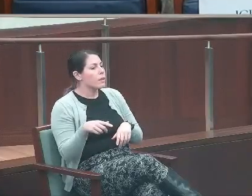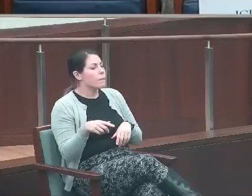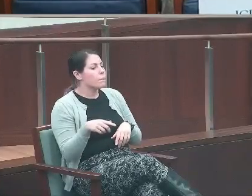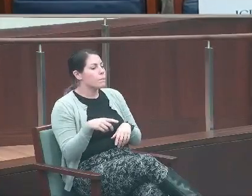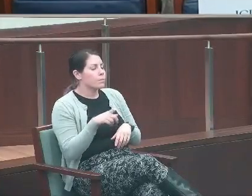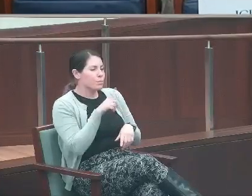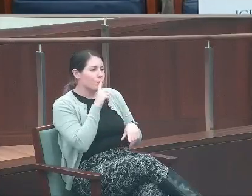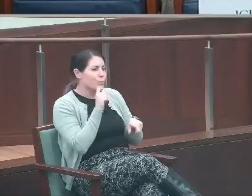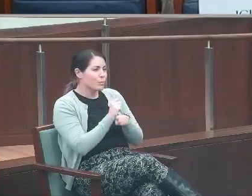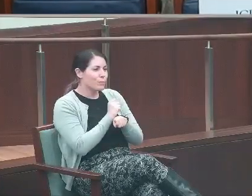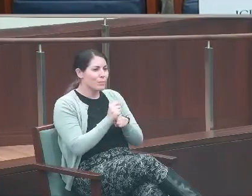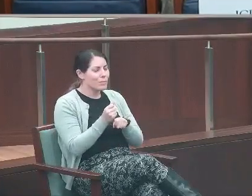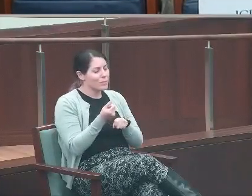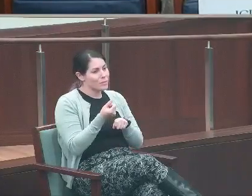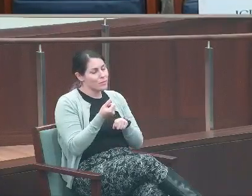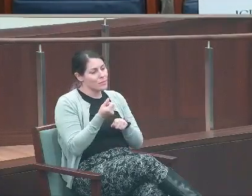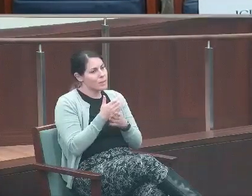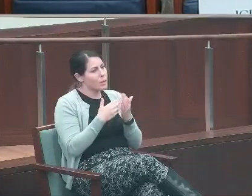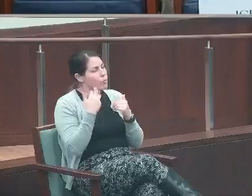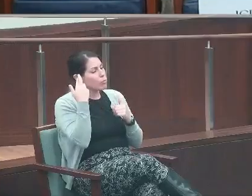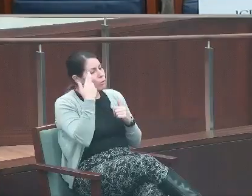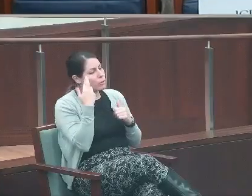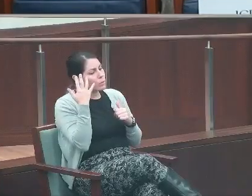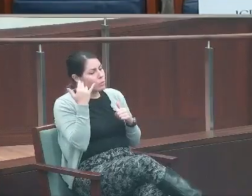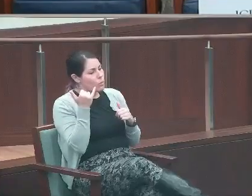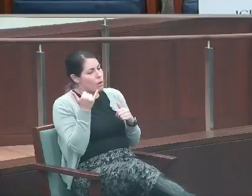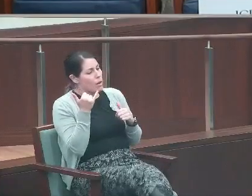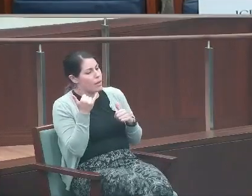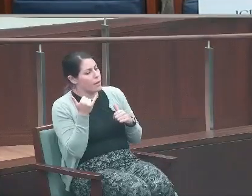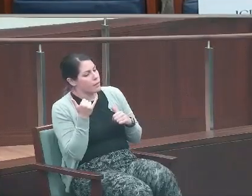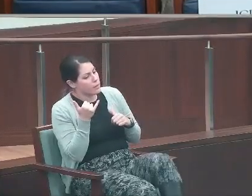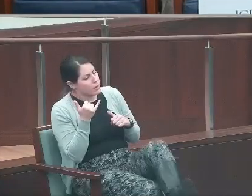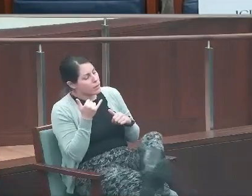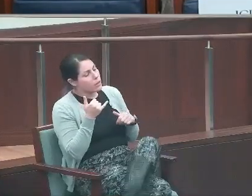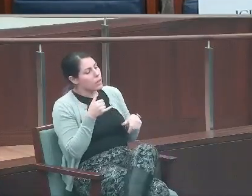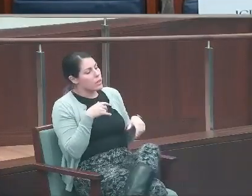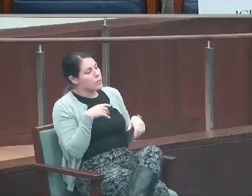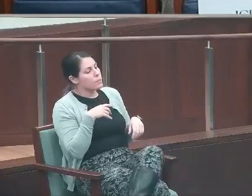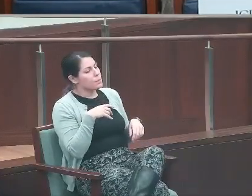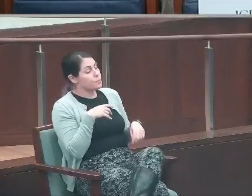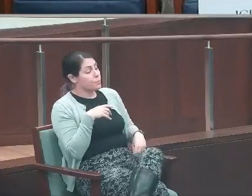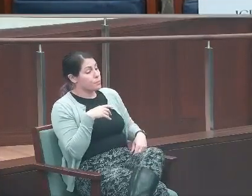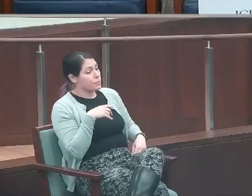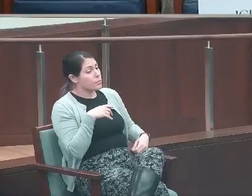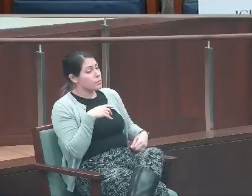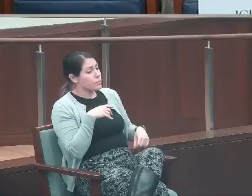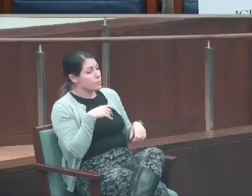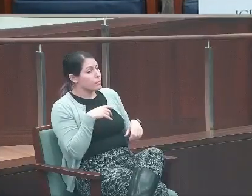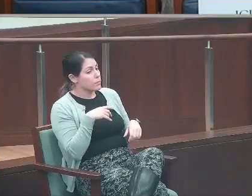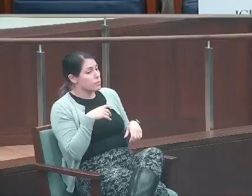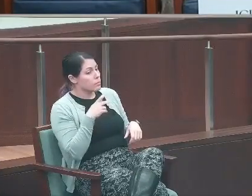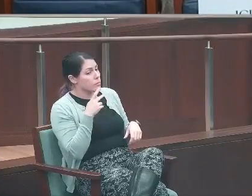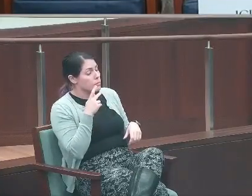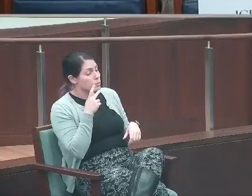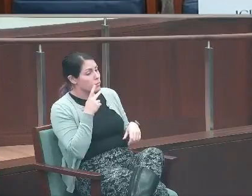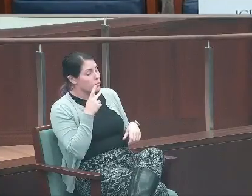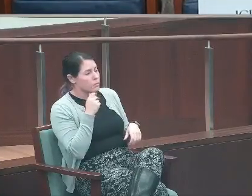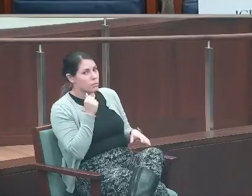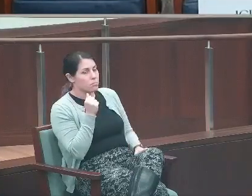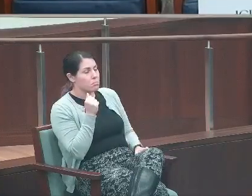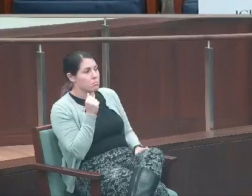number of reasons. I talked earlier about how conspiracy theories are at the core of this attack on our democracy and how they're used to sow distrust in